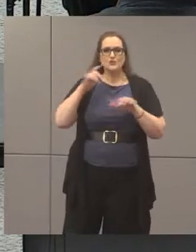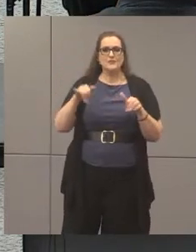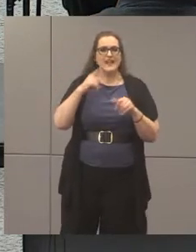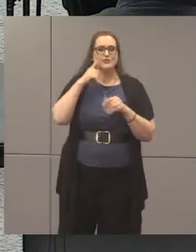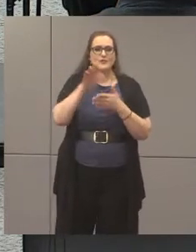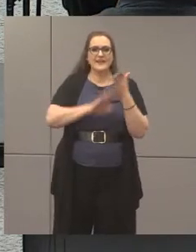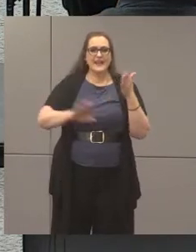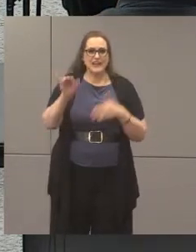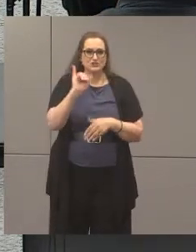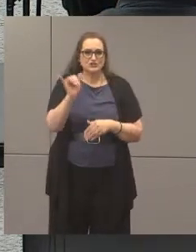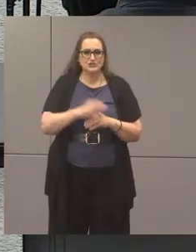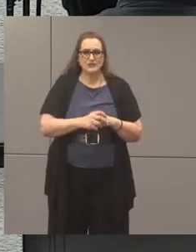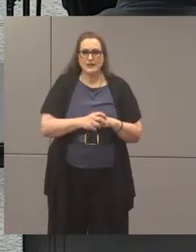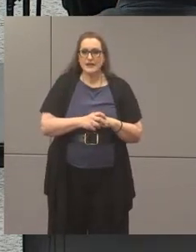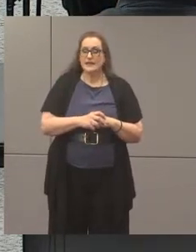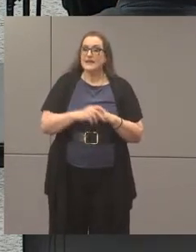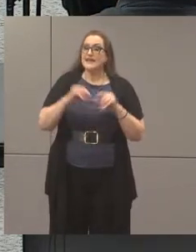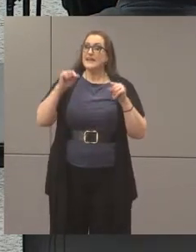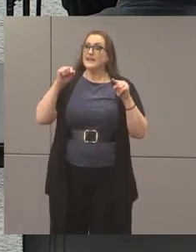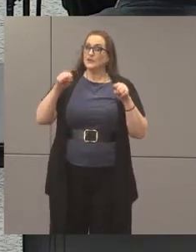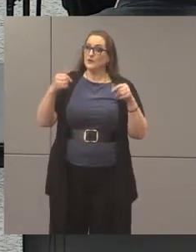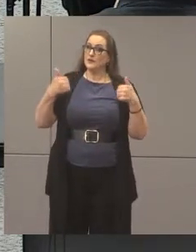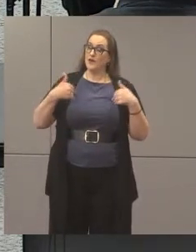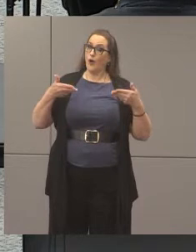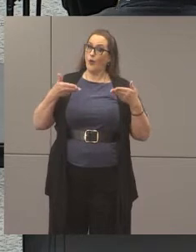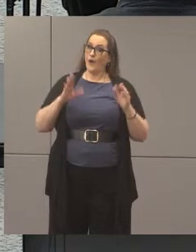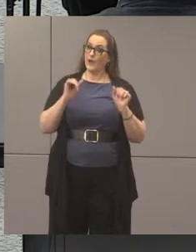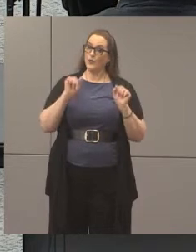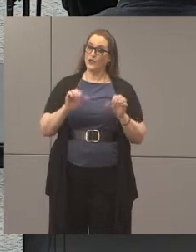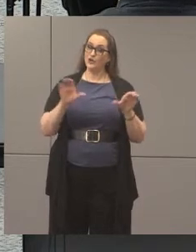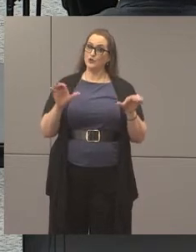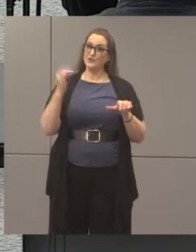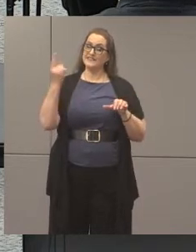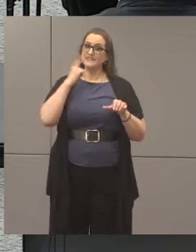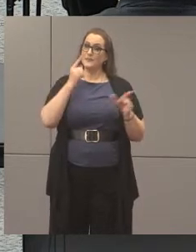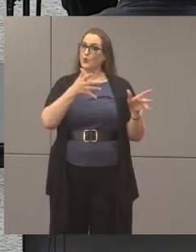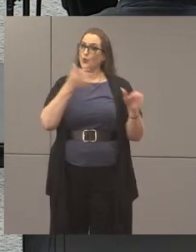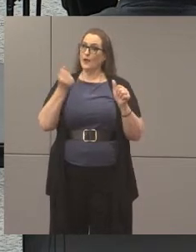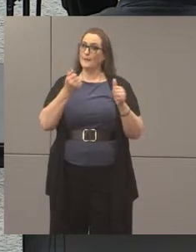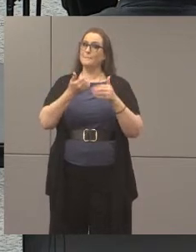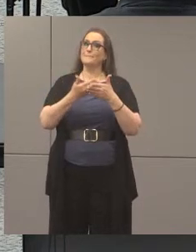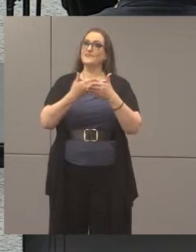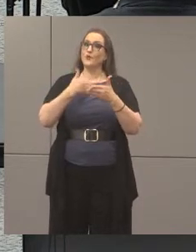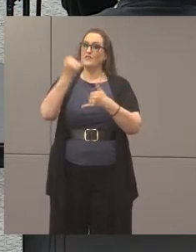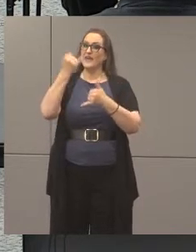well. Is there a way that we could do something quick before the end of the month?